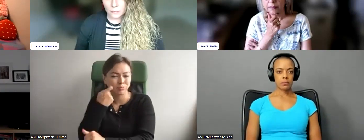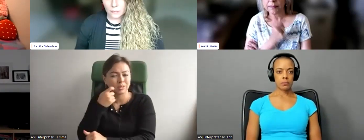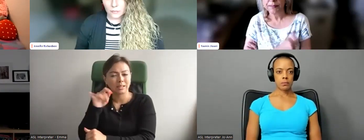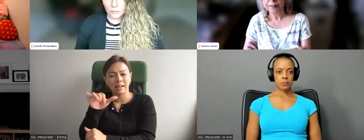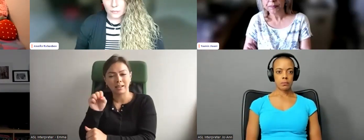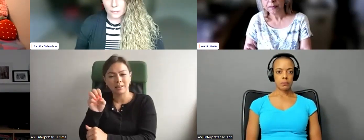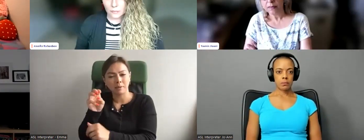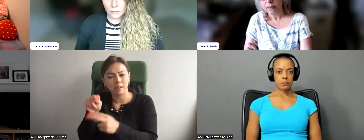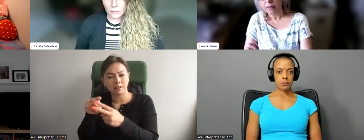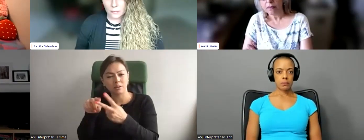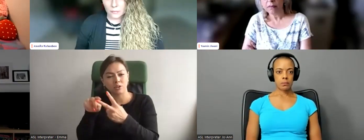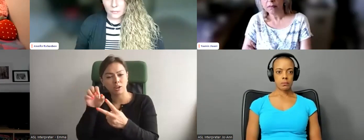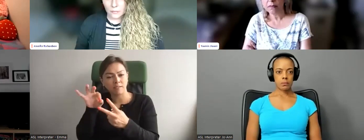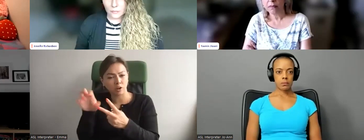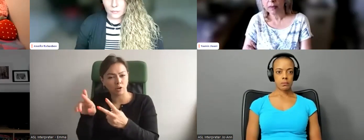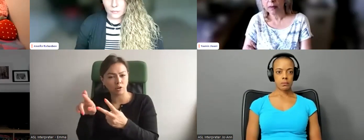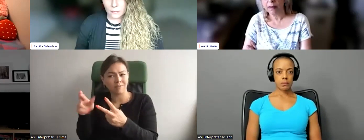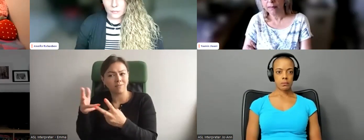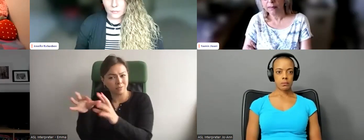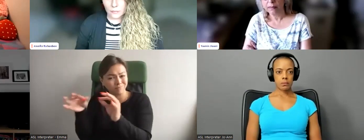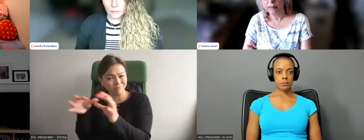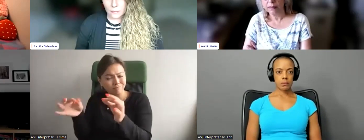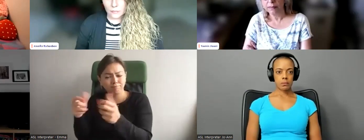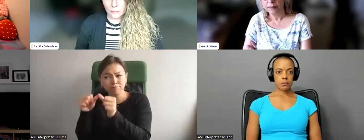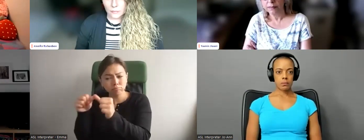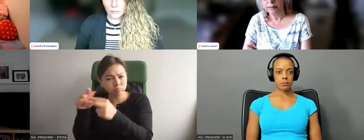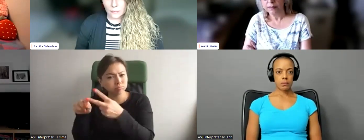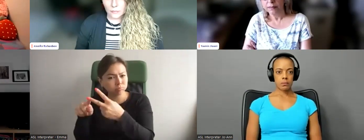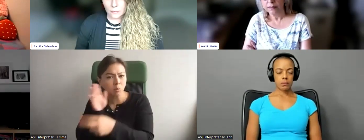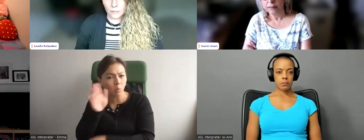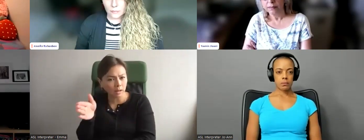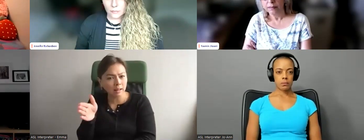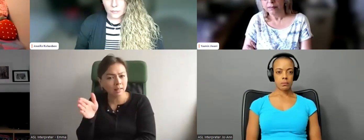I will say a couple of other things. You know, news by definition